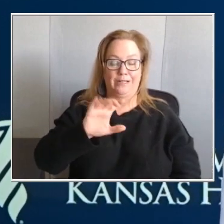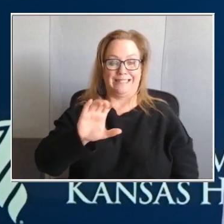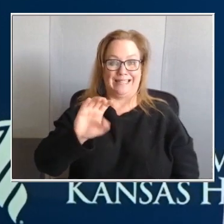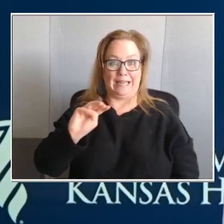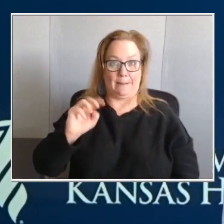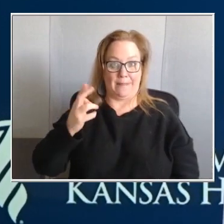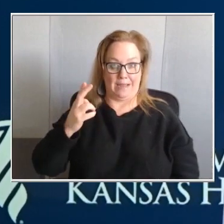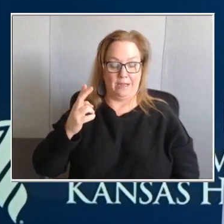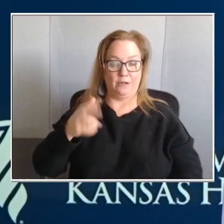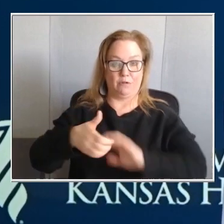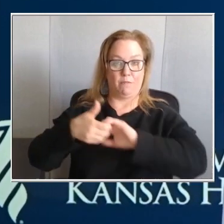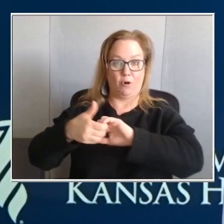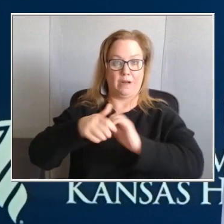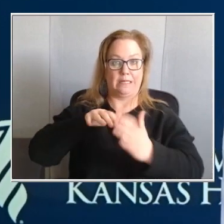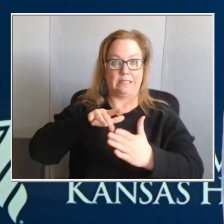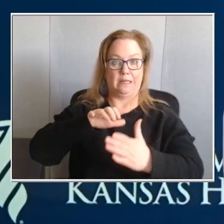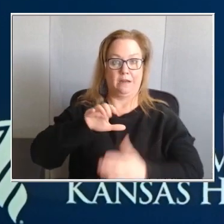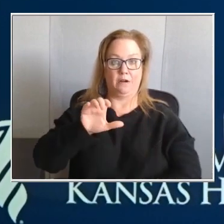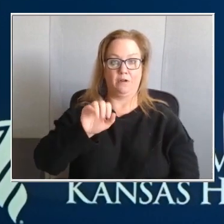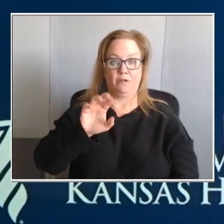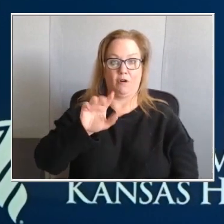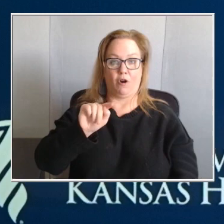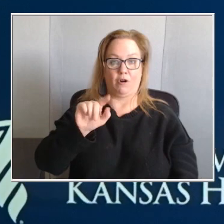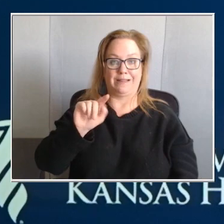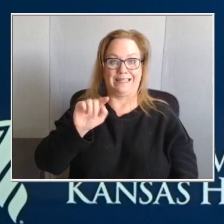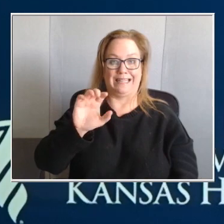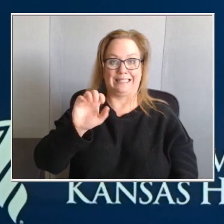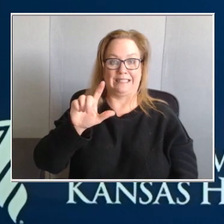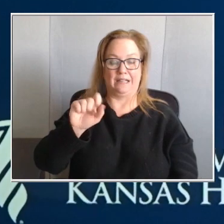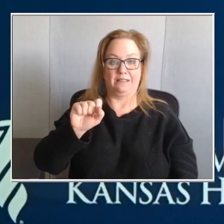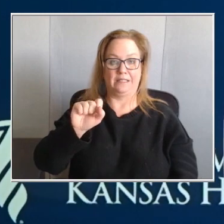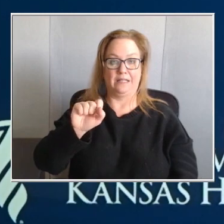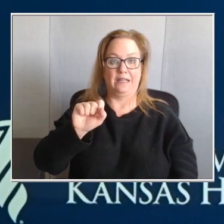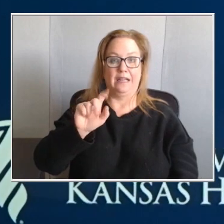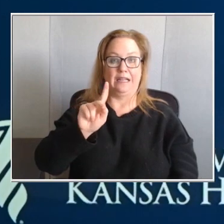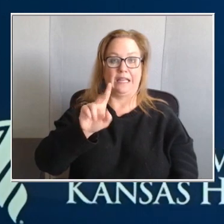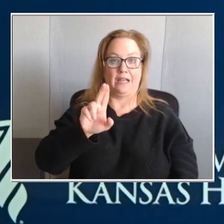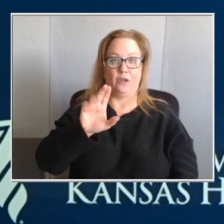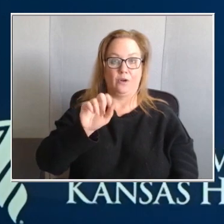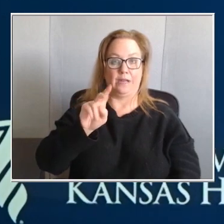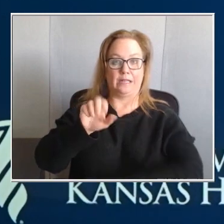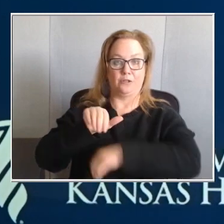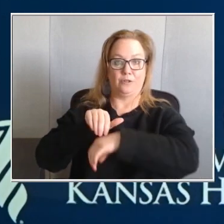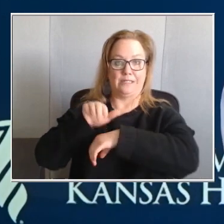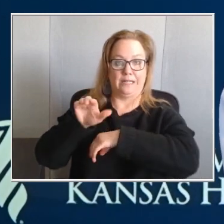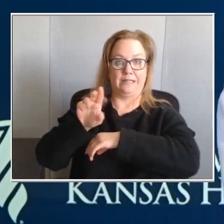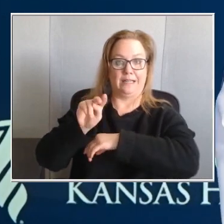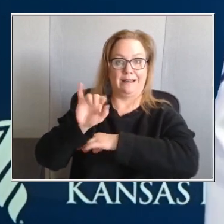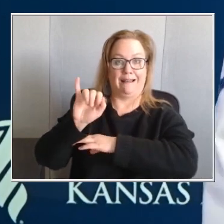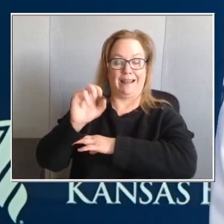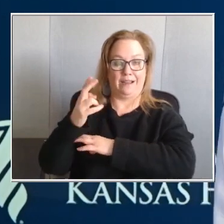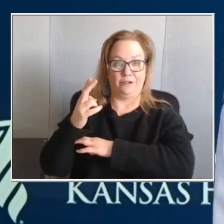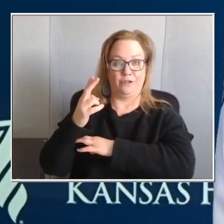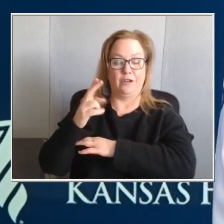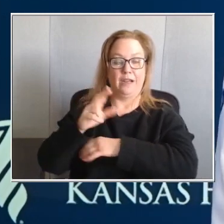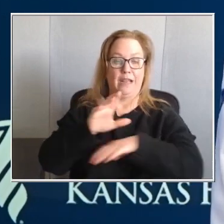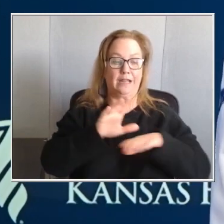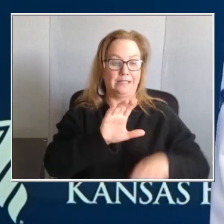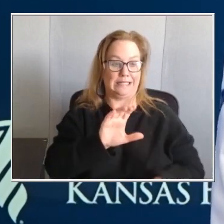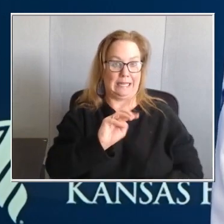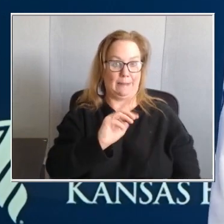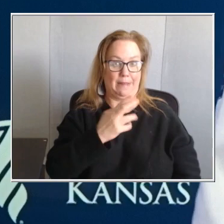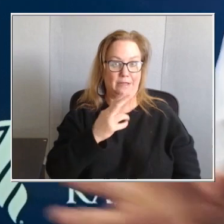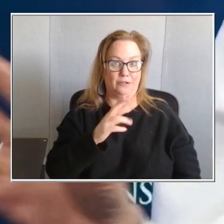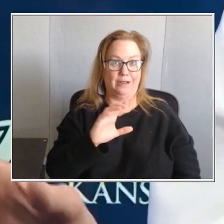a study where we'll make CAR T cells at University of Kansas Cancer Center and send them to the National Institute of Health and Children's Mercy Hospital. These CAR